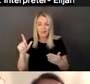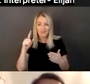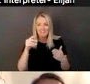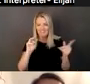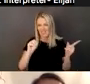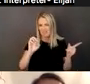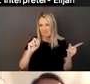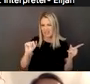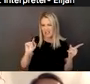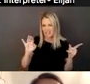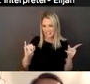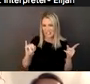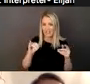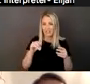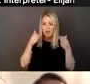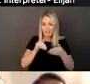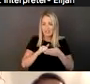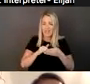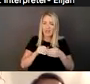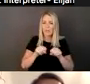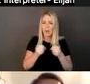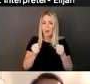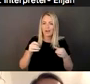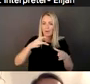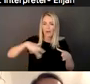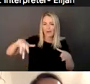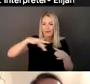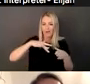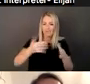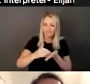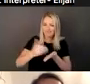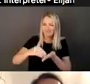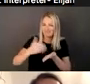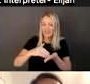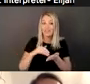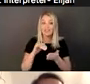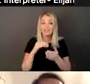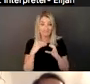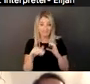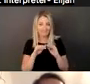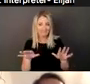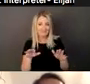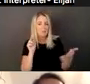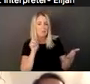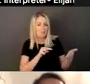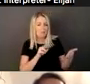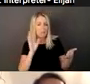we did today. So keep an eye out for that. That will come to all of your inboxes and all the folks who